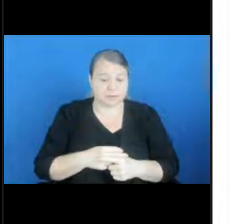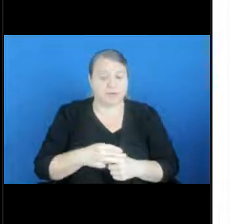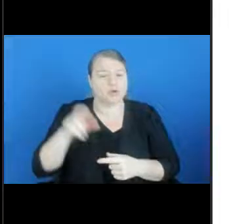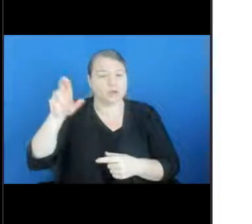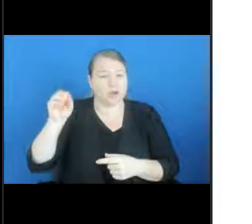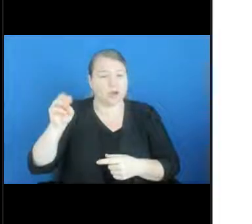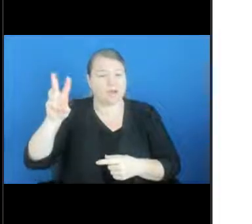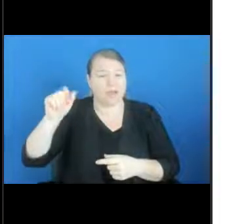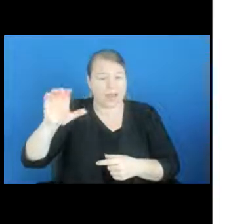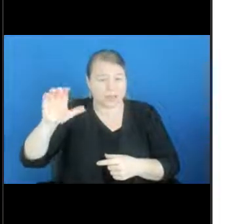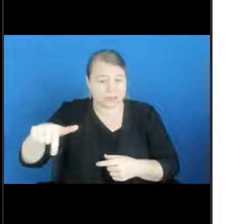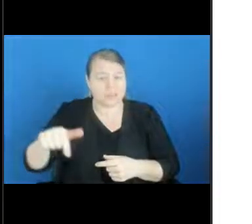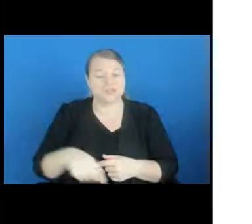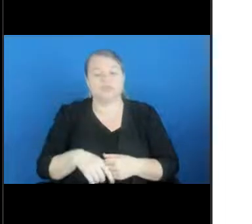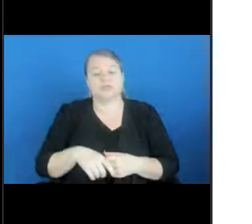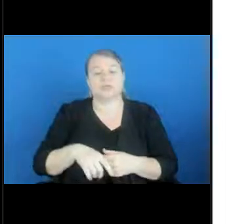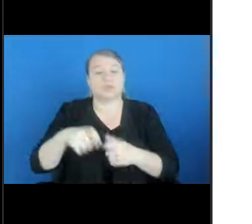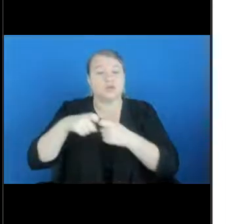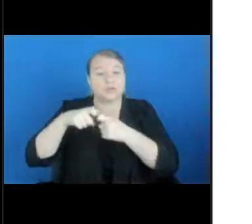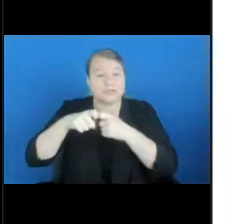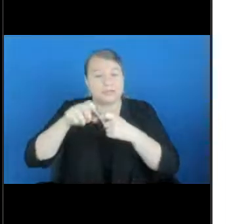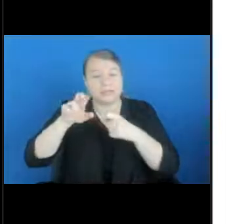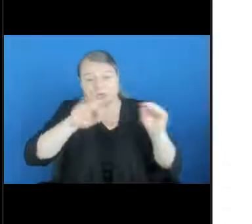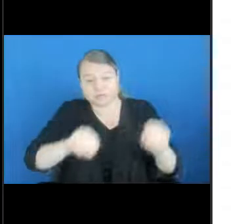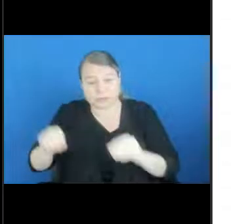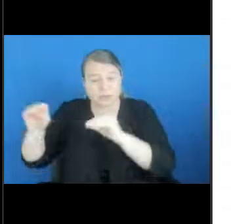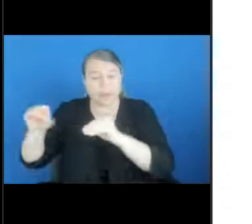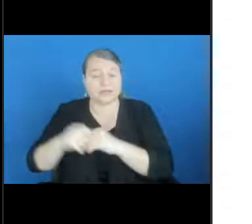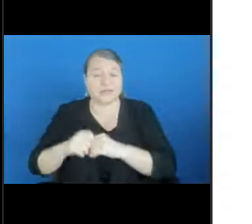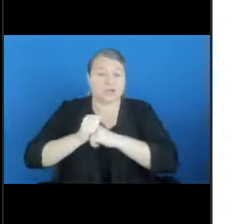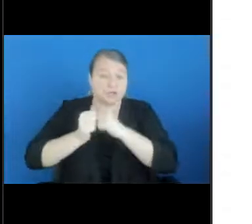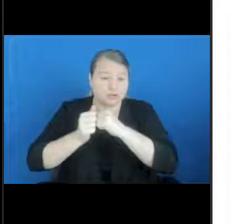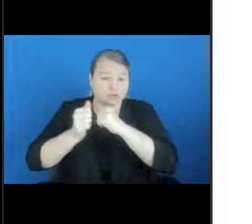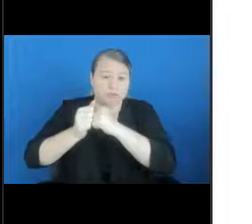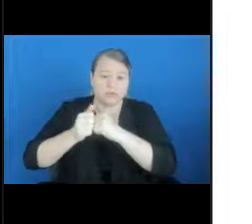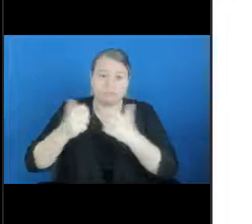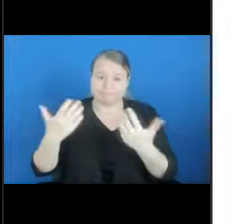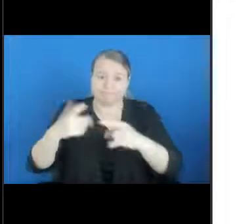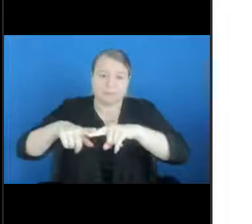acquisition, utility relocation, and construction is all dependent upon funding.